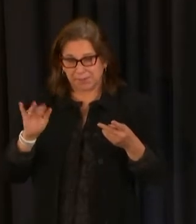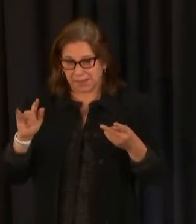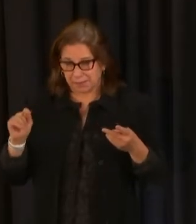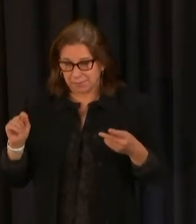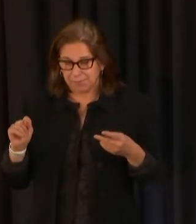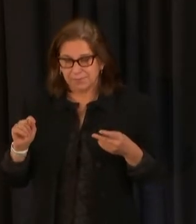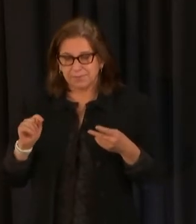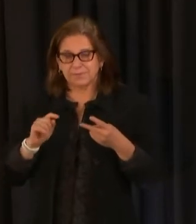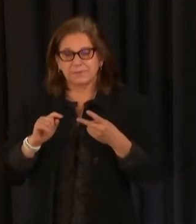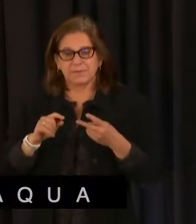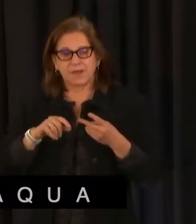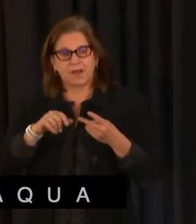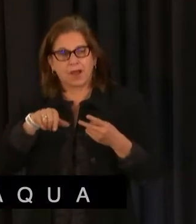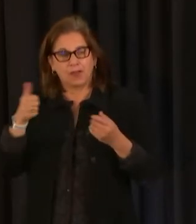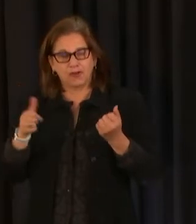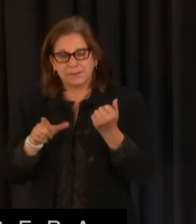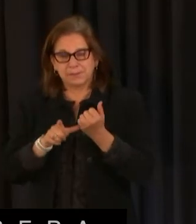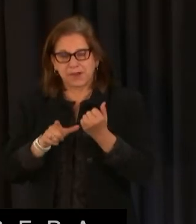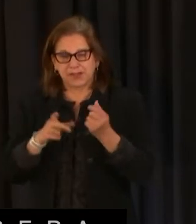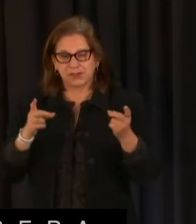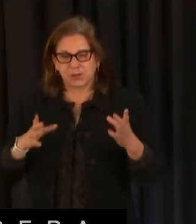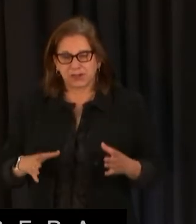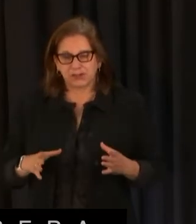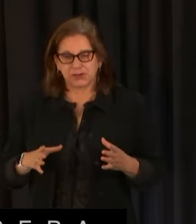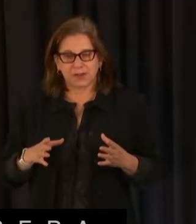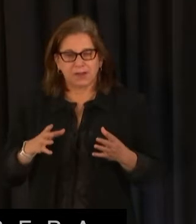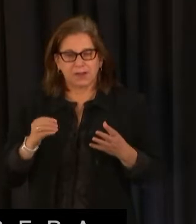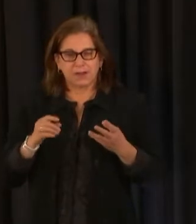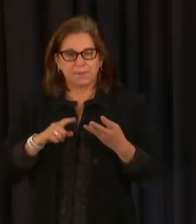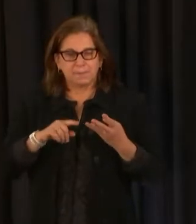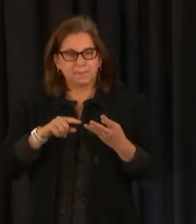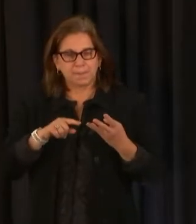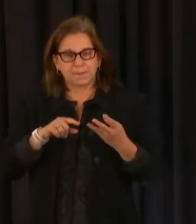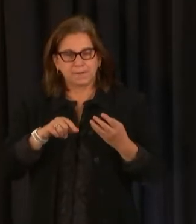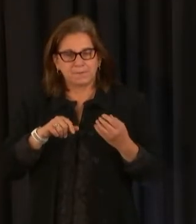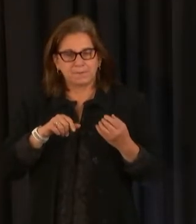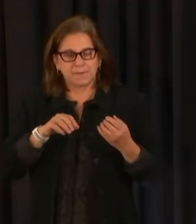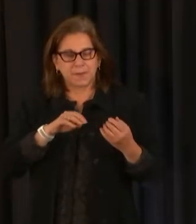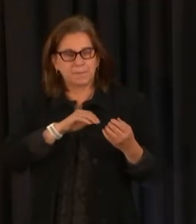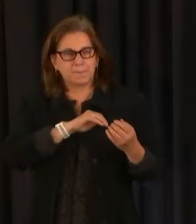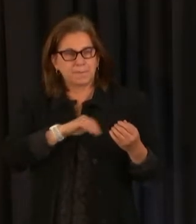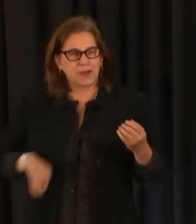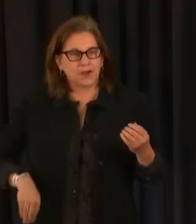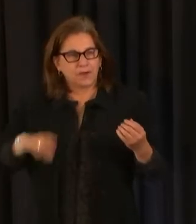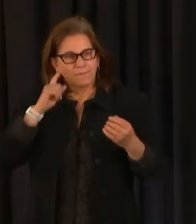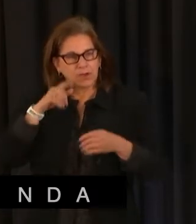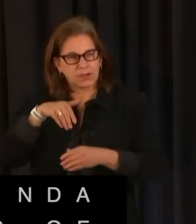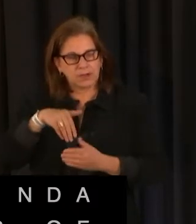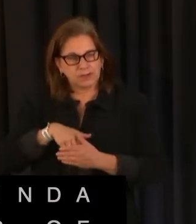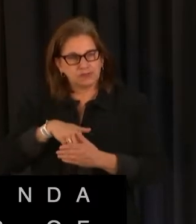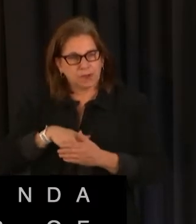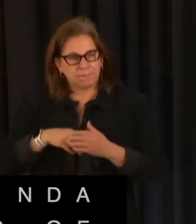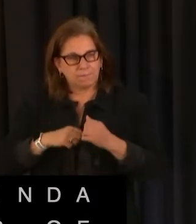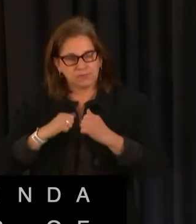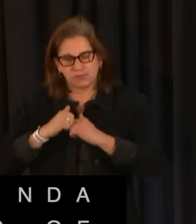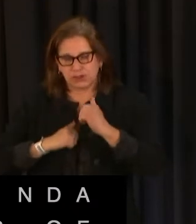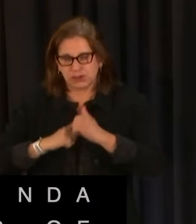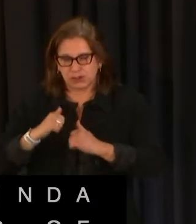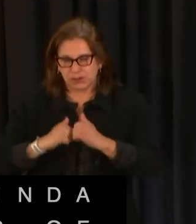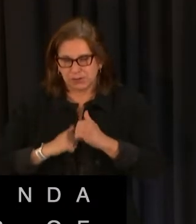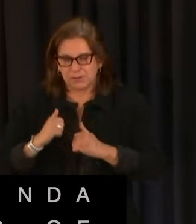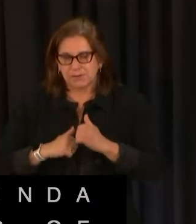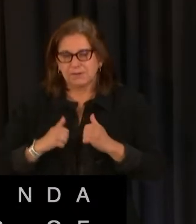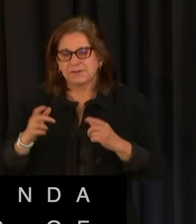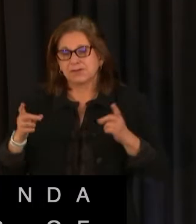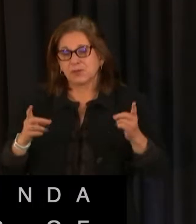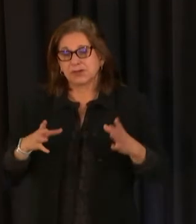Infrastructure, Lucinda Babers, and the Director of D.C. Homeland Security, Chris Rodriguez. We will,